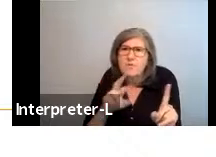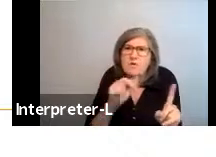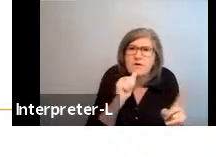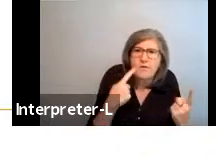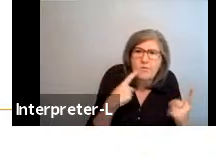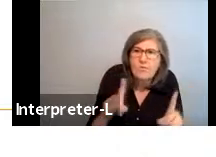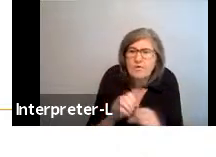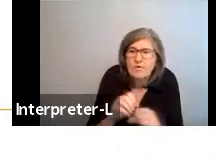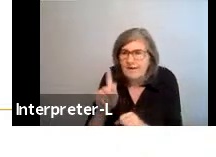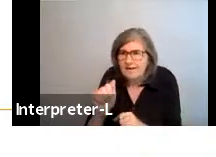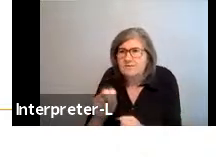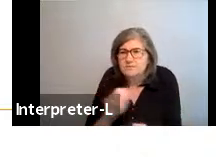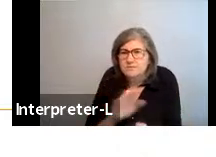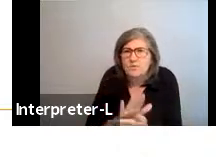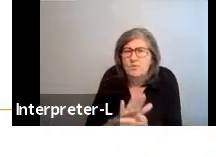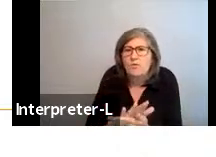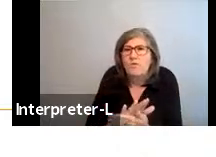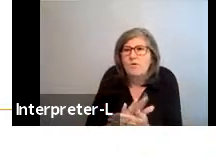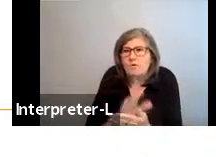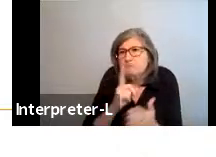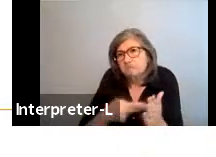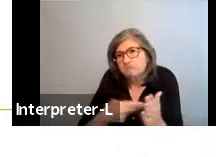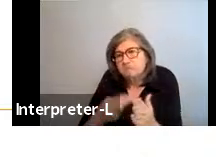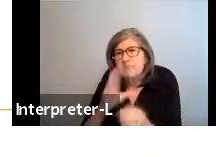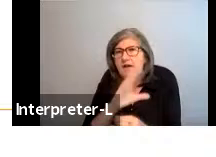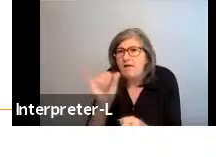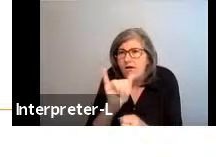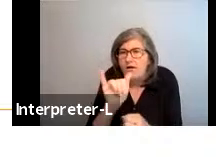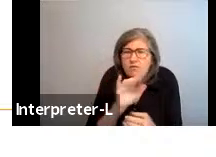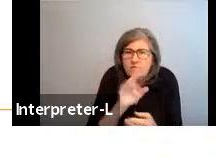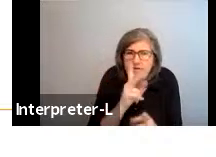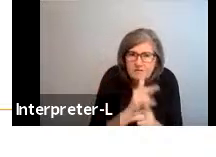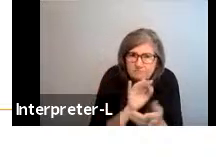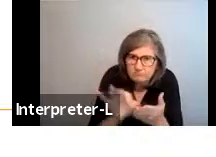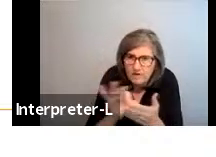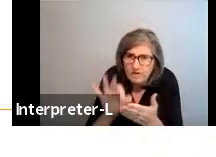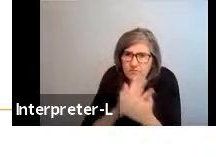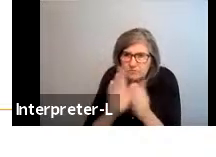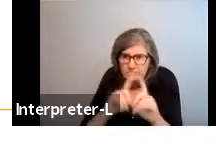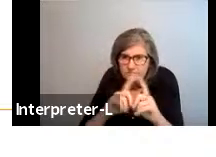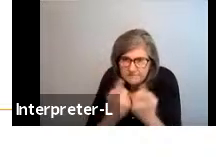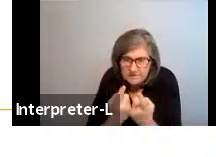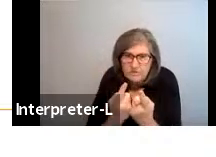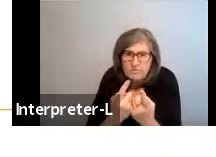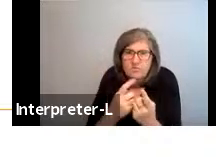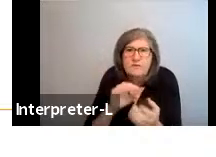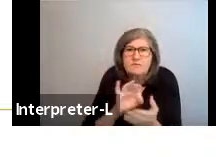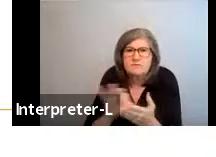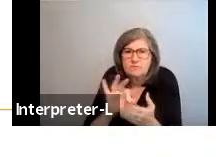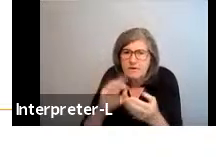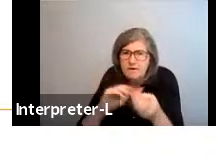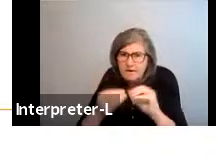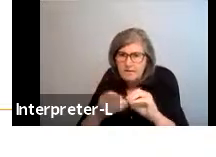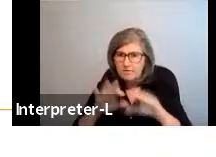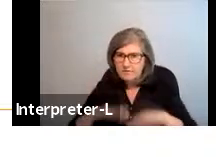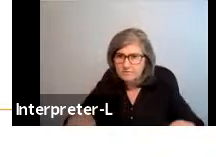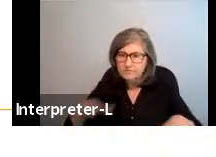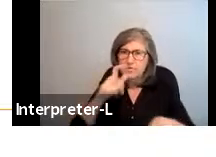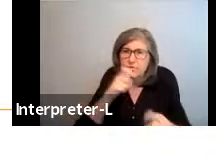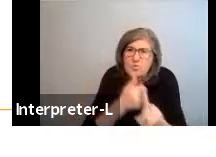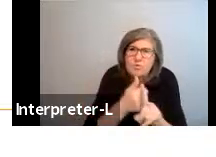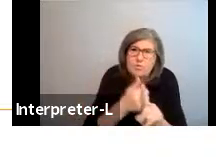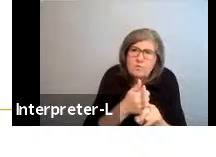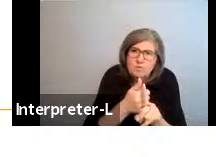schools. In addition to tracking by school district, you can see here we're also tracking by the number of children that